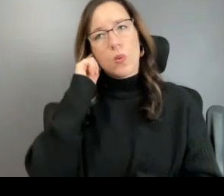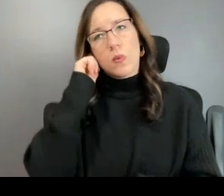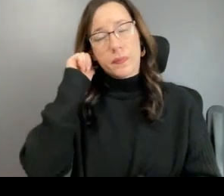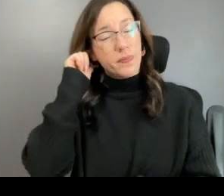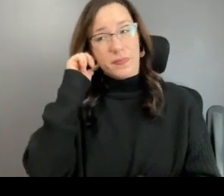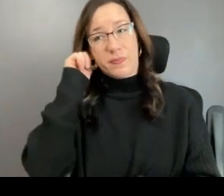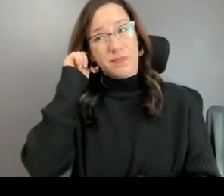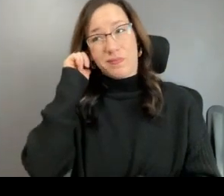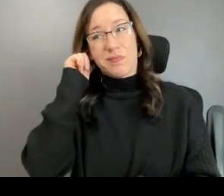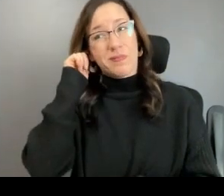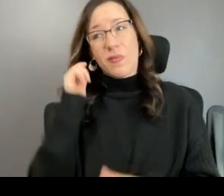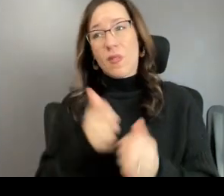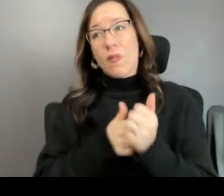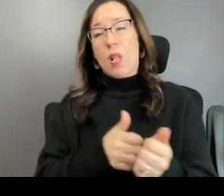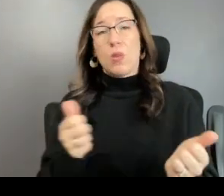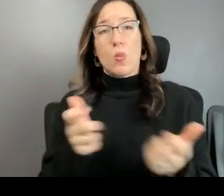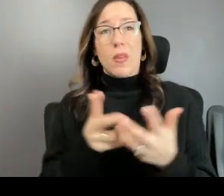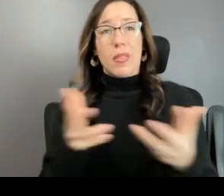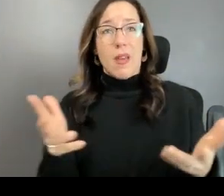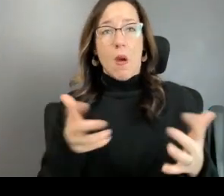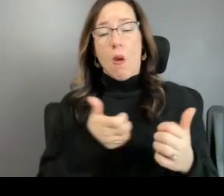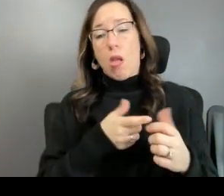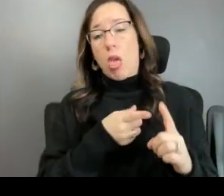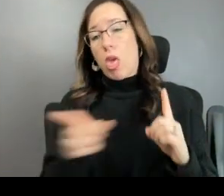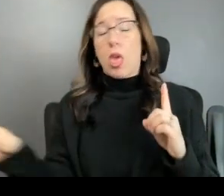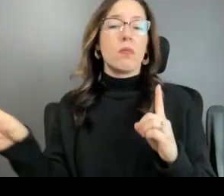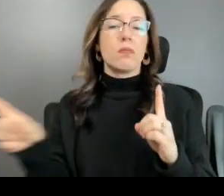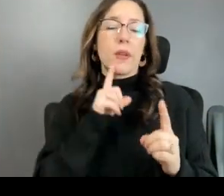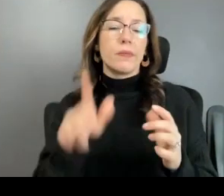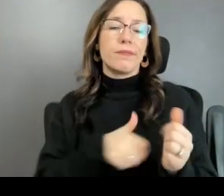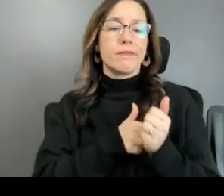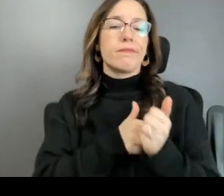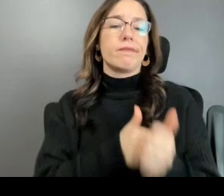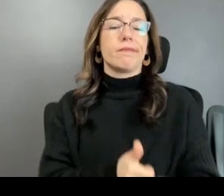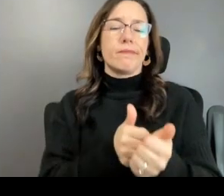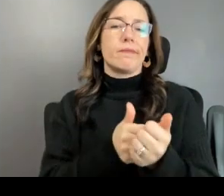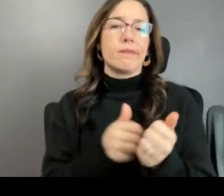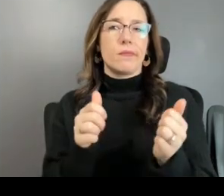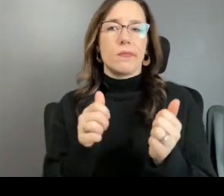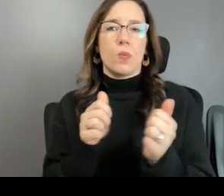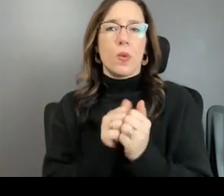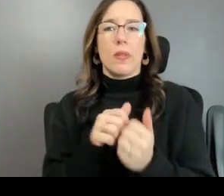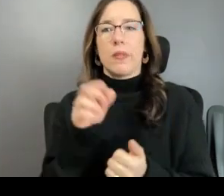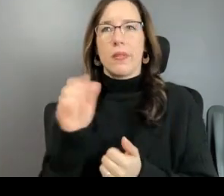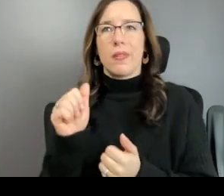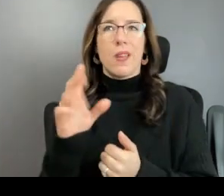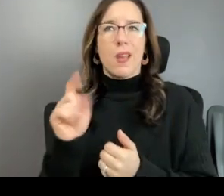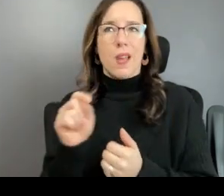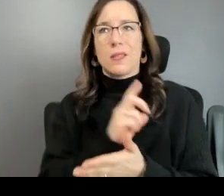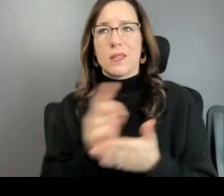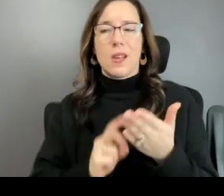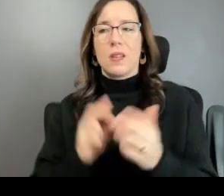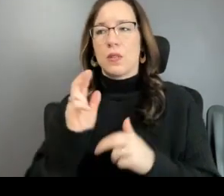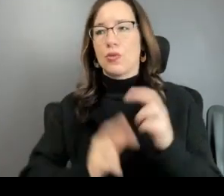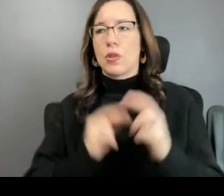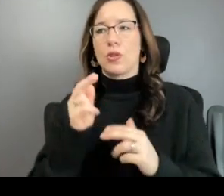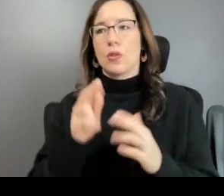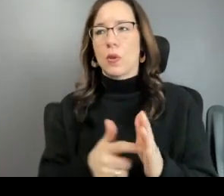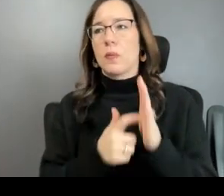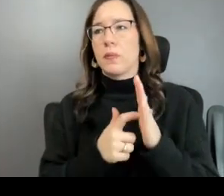followed without deviation, ensures compliance with the Act's design and construction